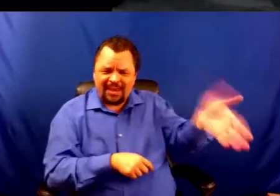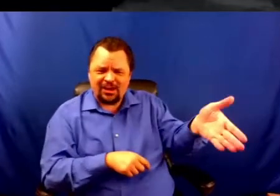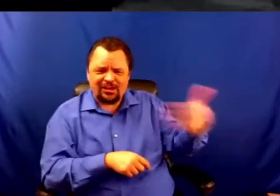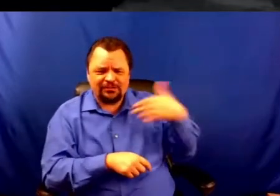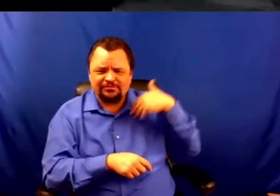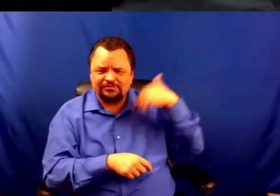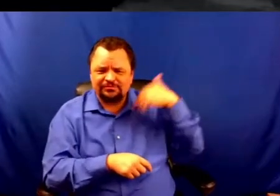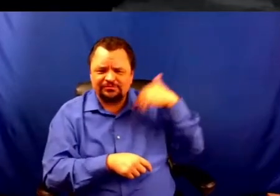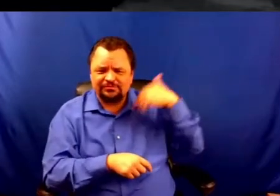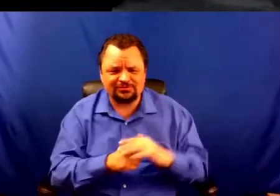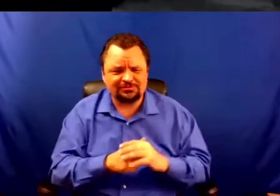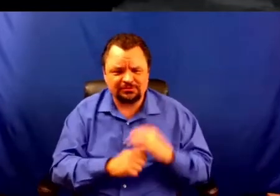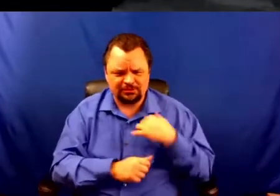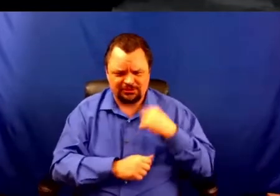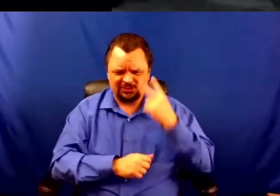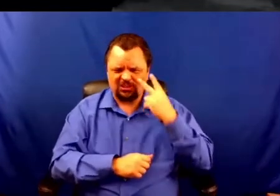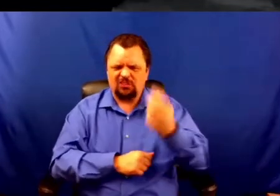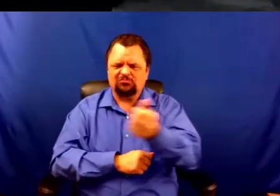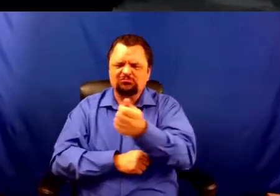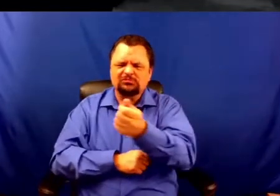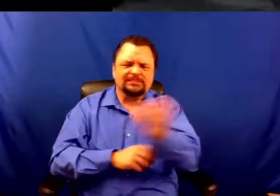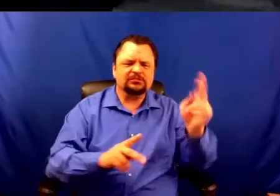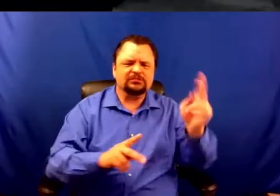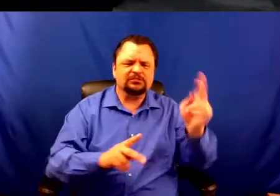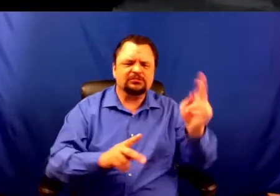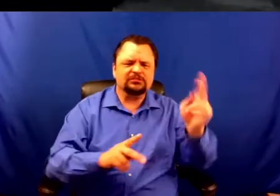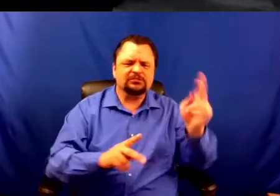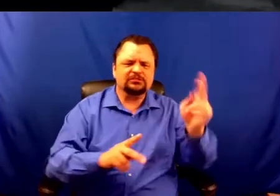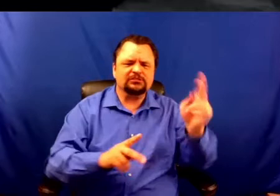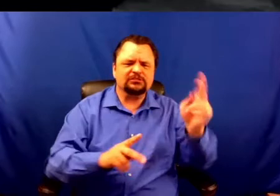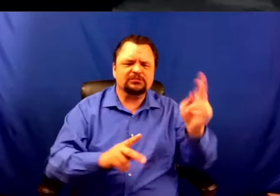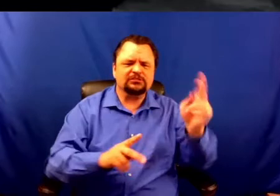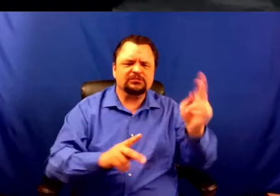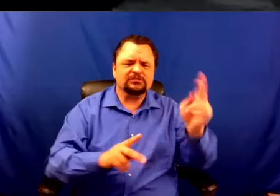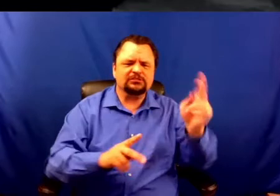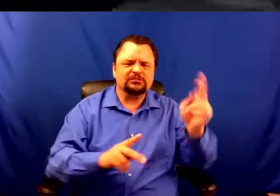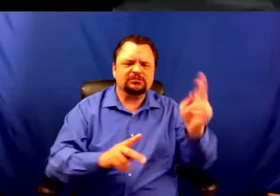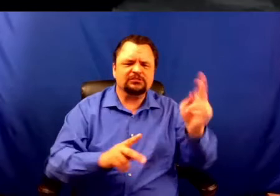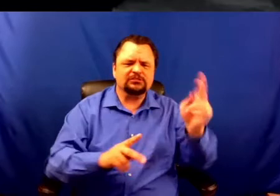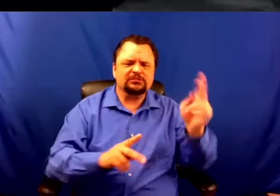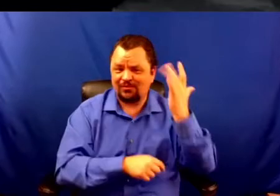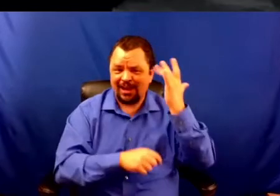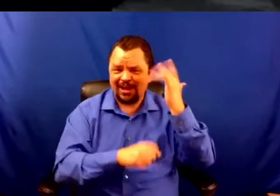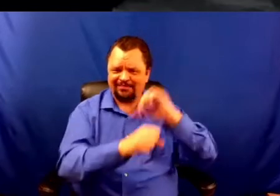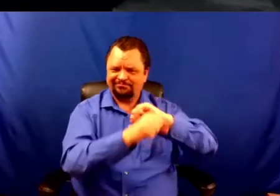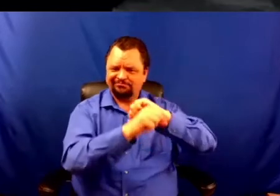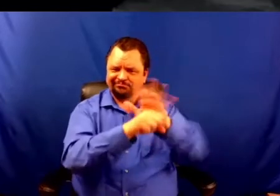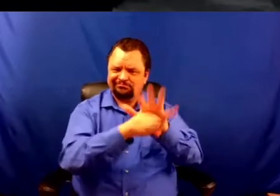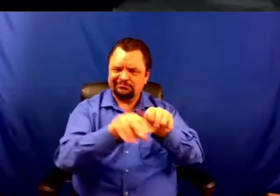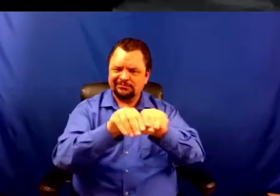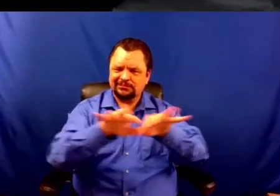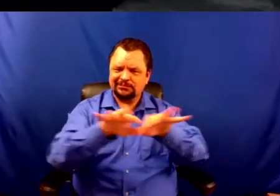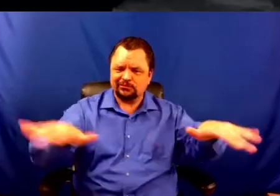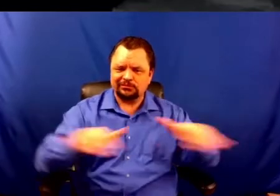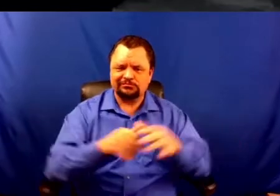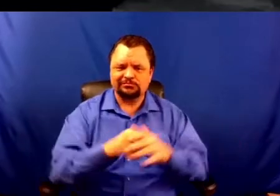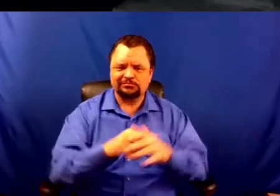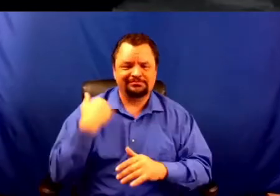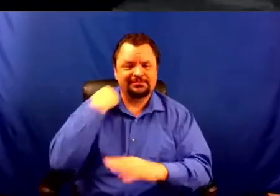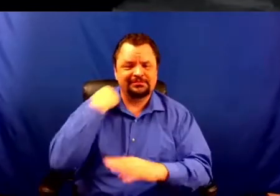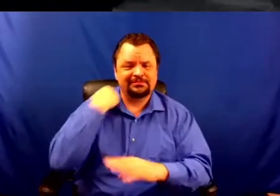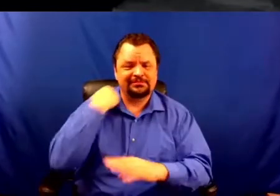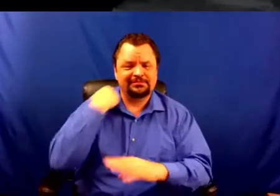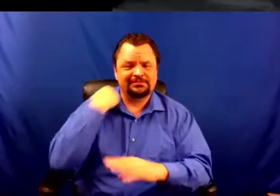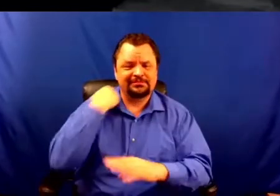85%, this was back in September. I don't have the October stats, but back in September, 85% of the